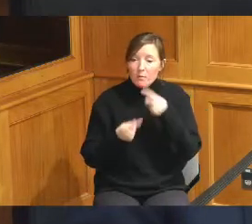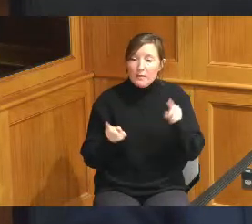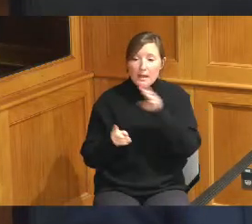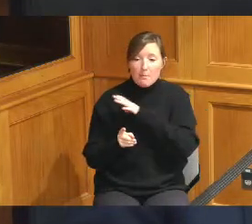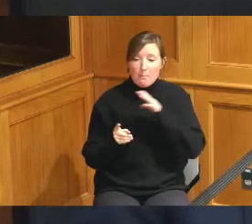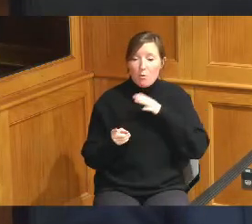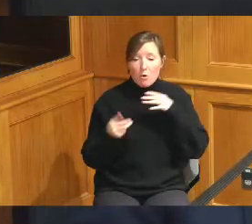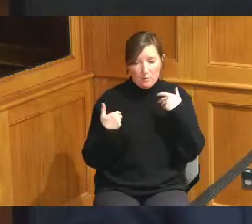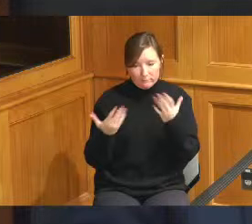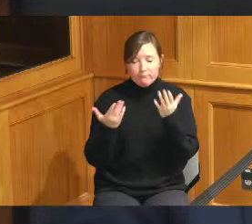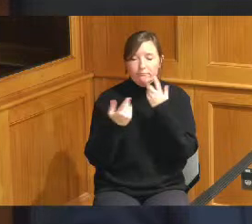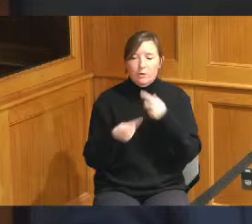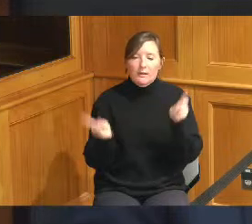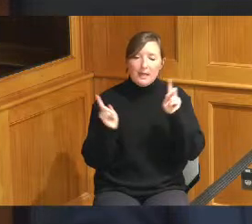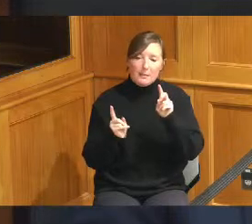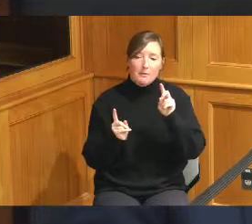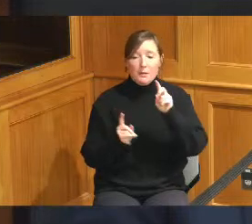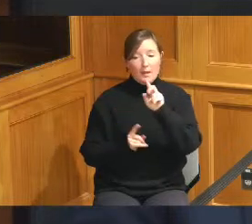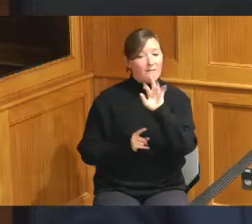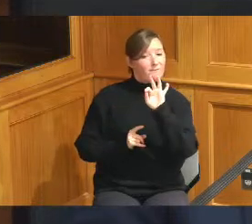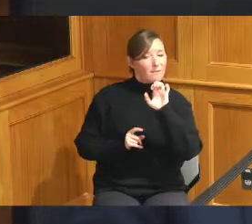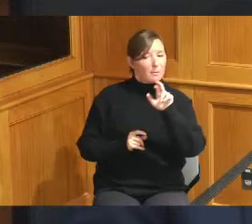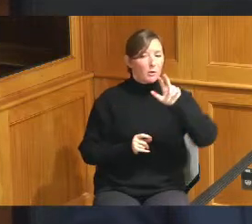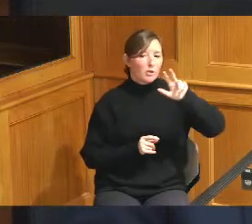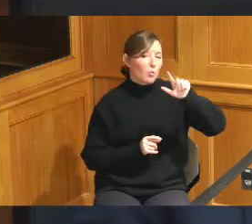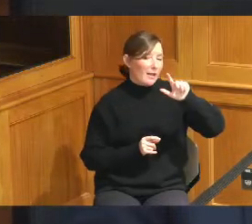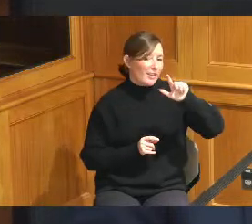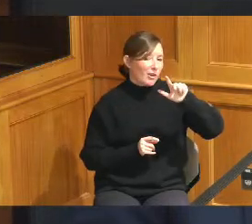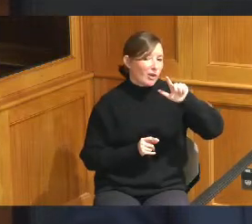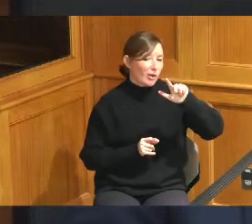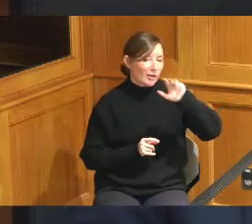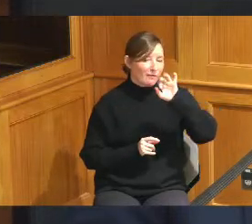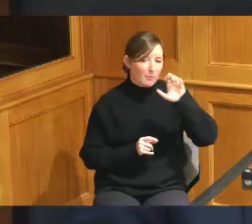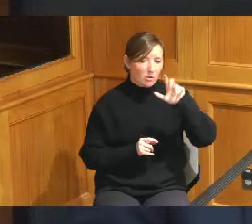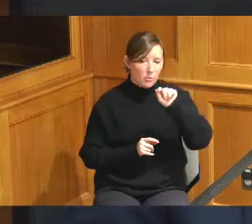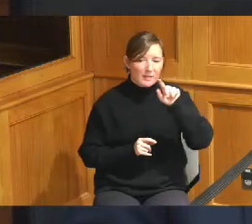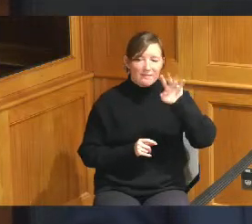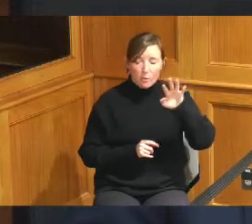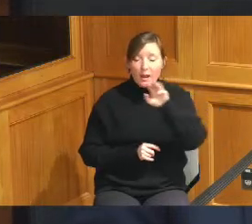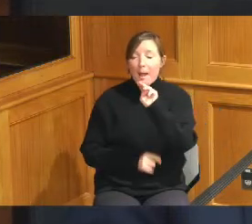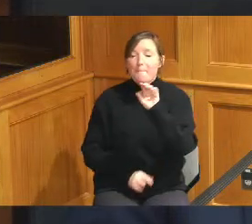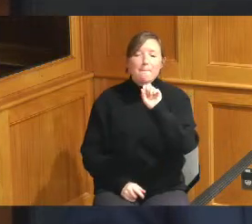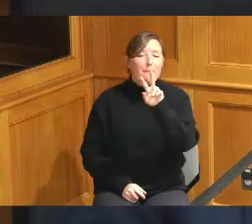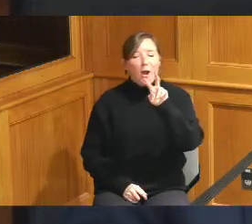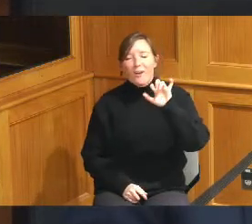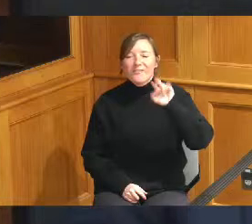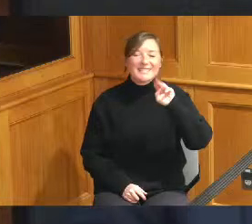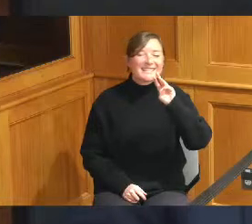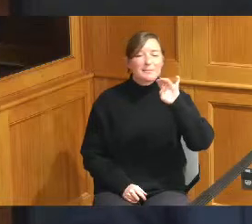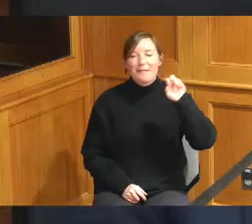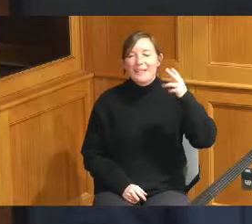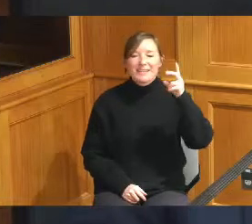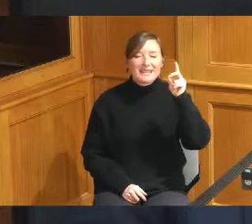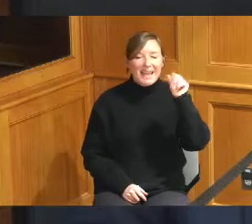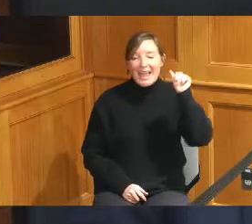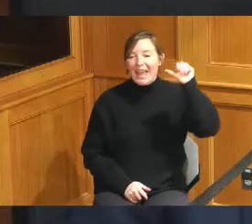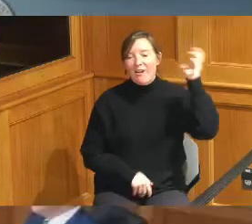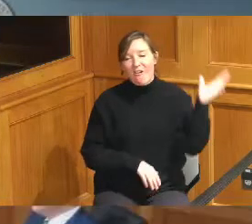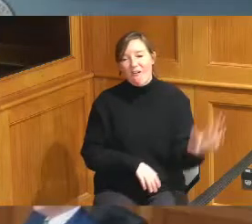hereby proclaim the 23rd day of February 2024 as Marvin Smith Day in all of Hamilton